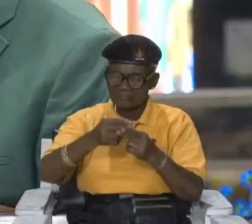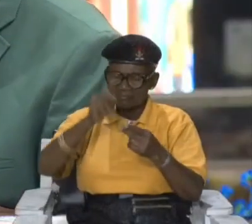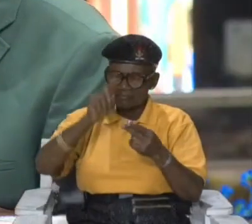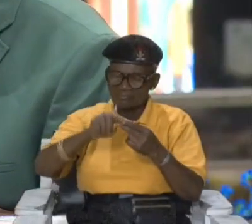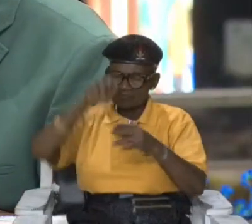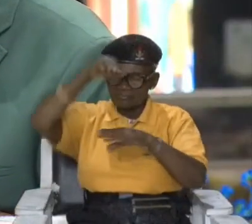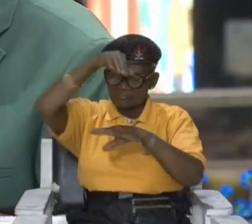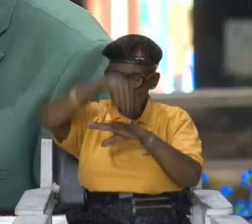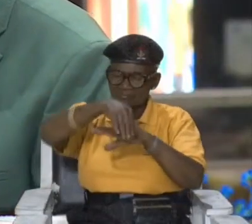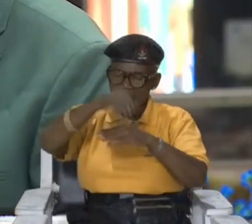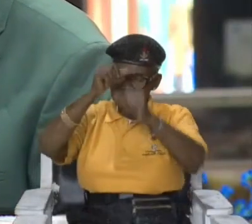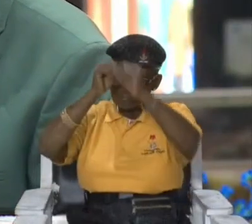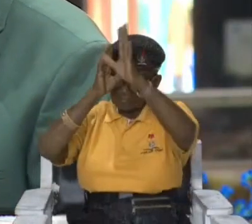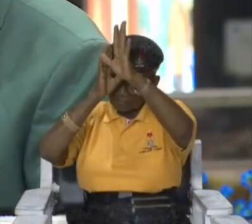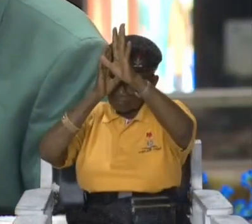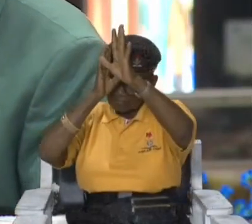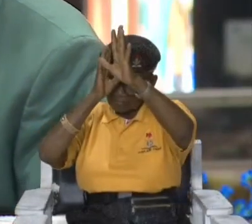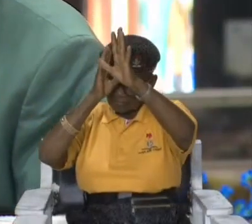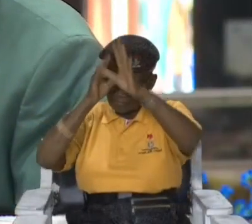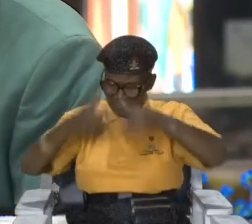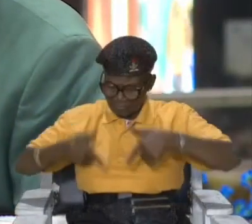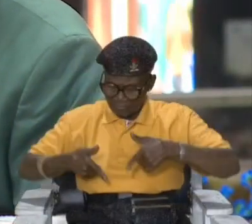Tonight, Father, let the fire fall.